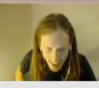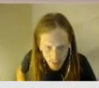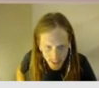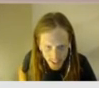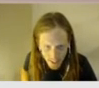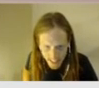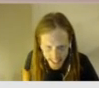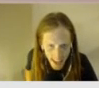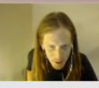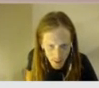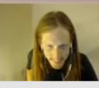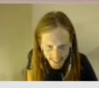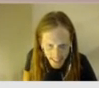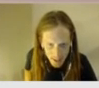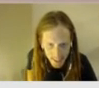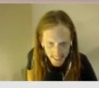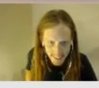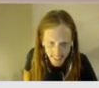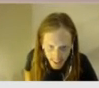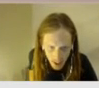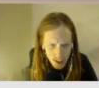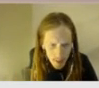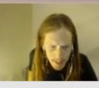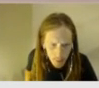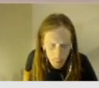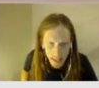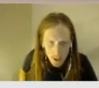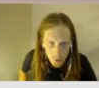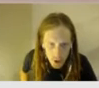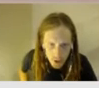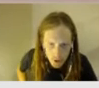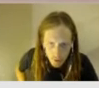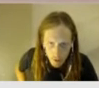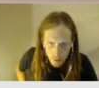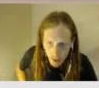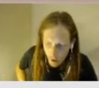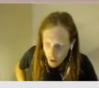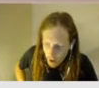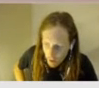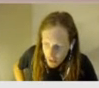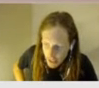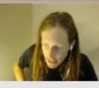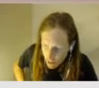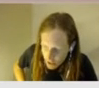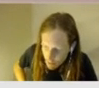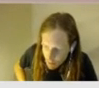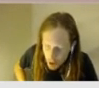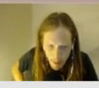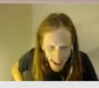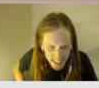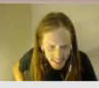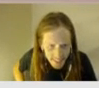out how to put yourself into that headspace on a daily basis, or something that will make you just, you know, really, really